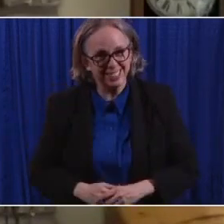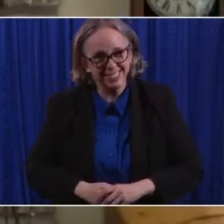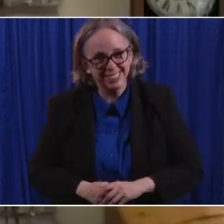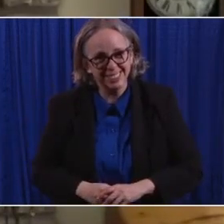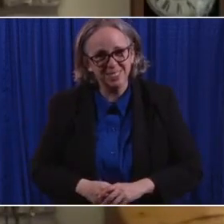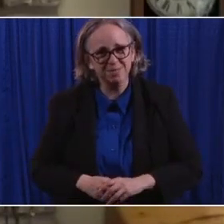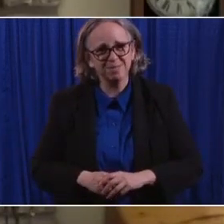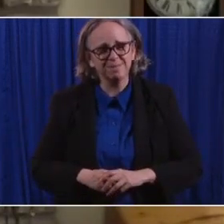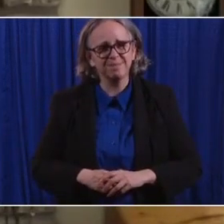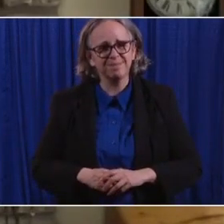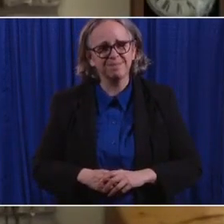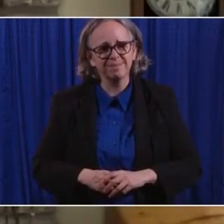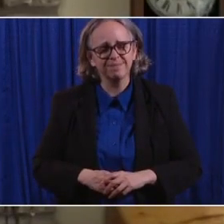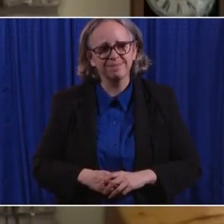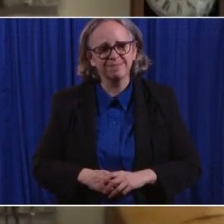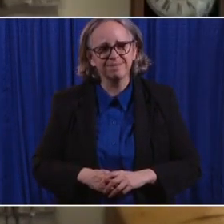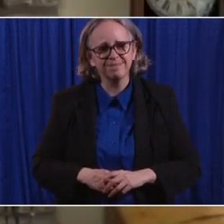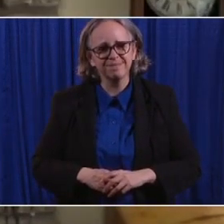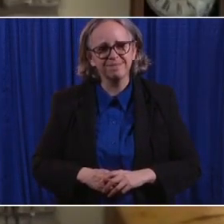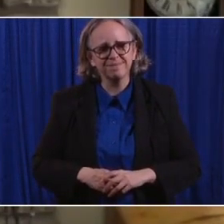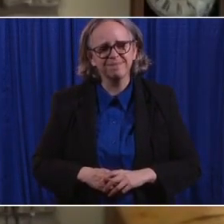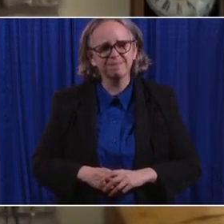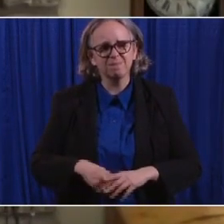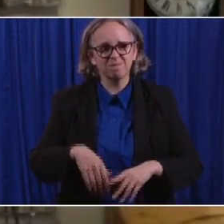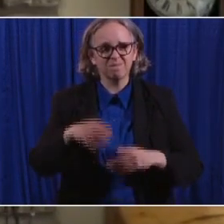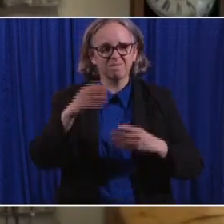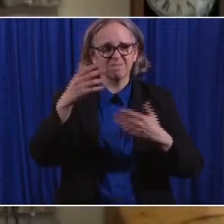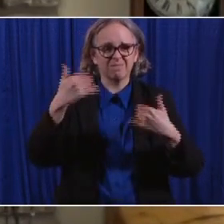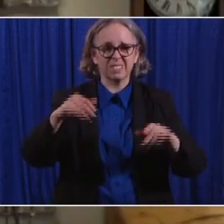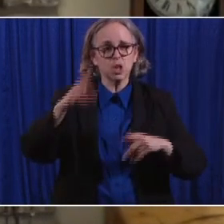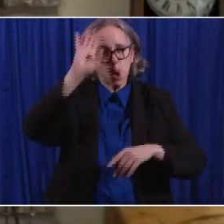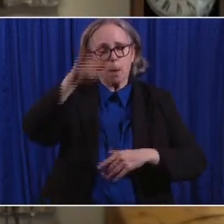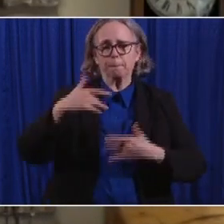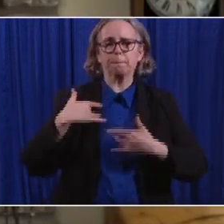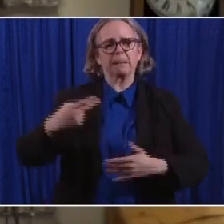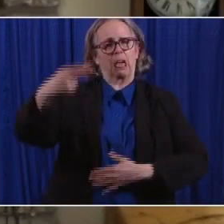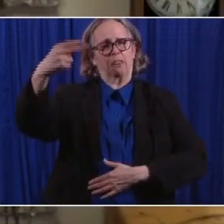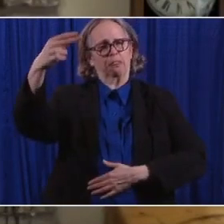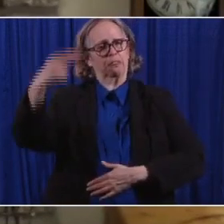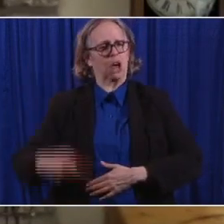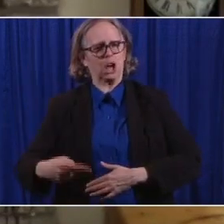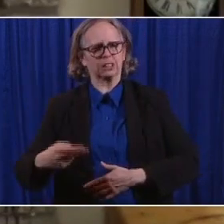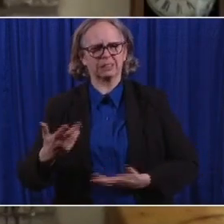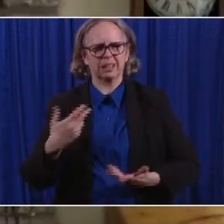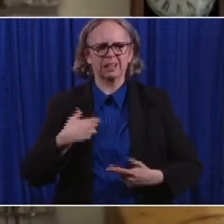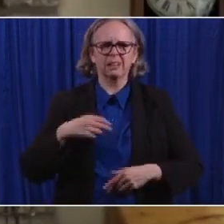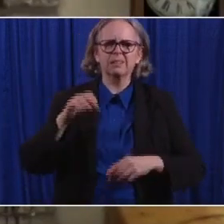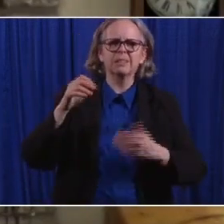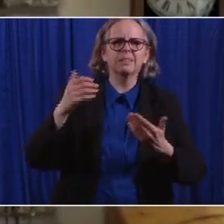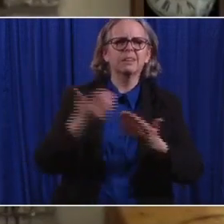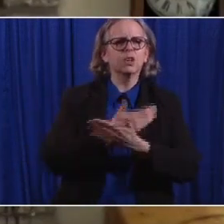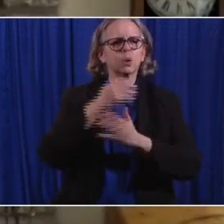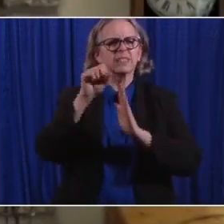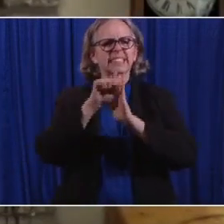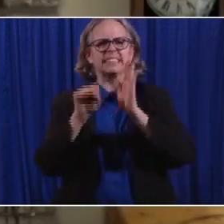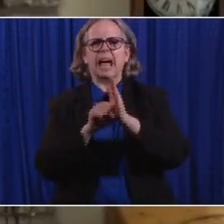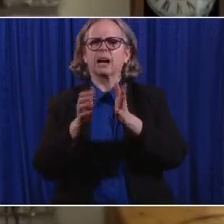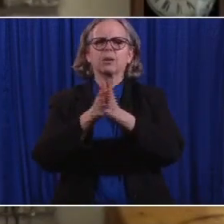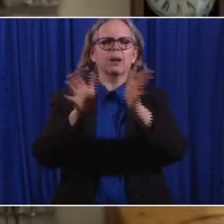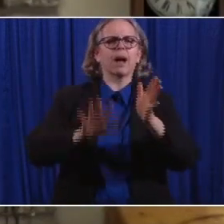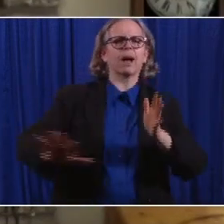We told you that every Thursday we would give you the new number, the statewide average. It has gone down. In the last week, we